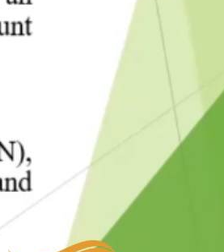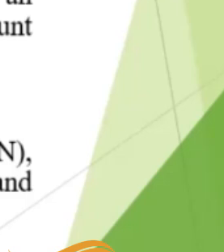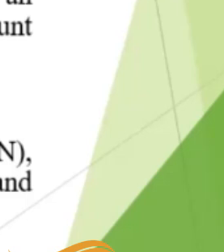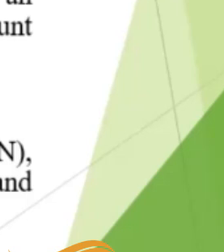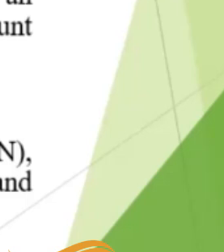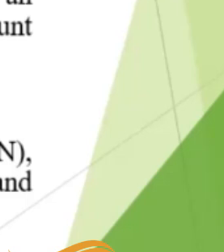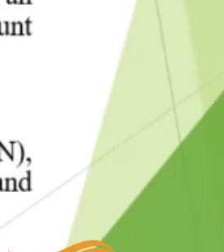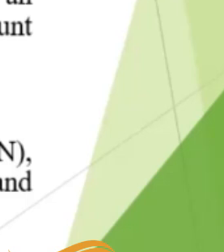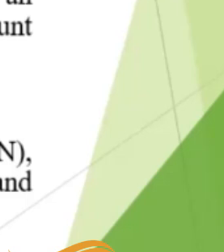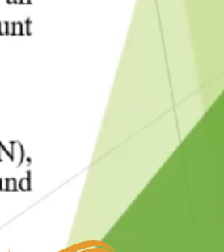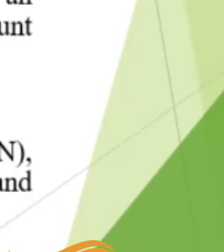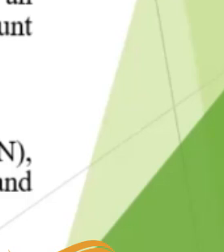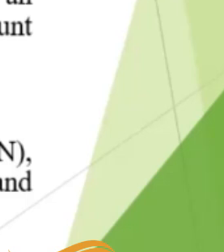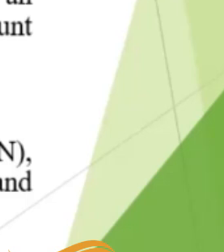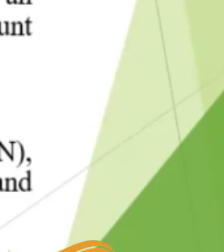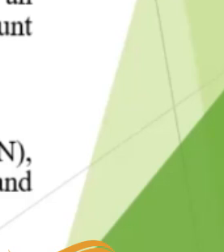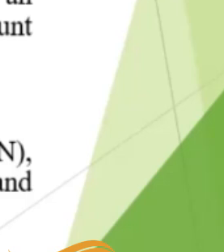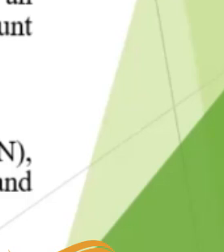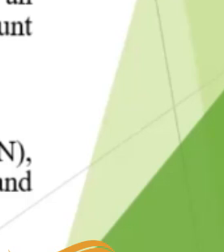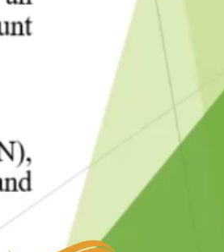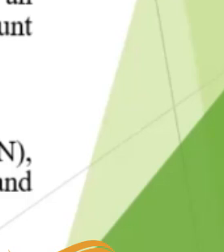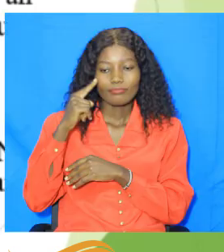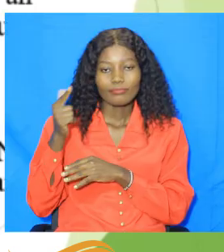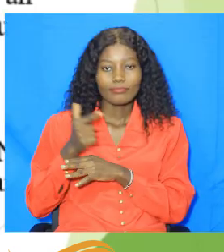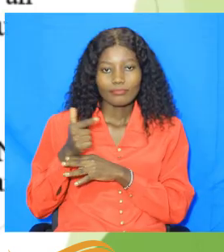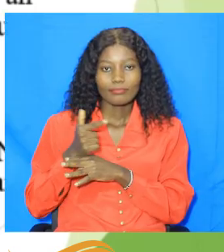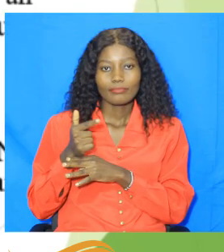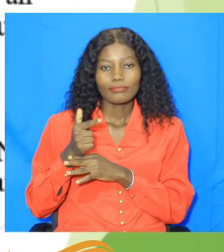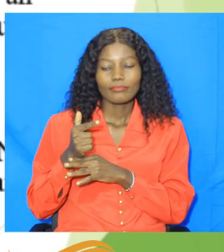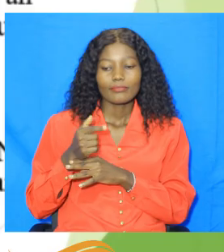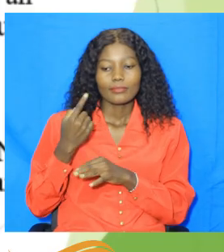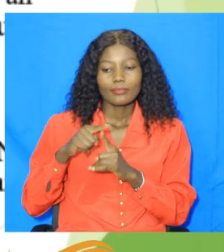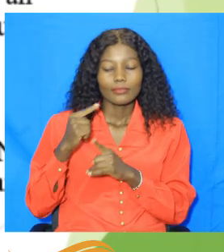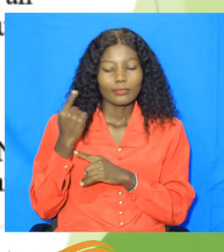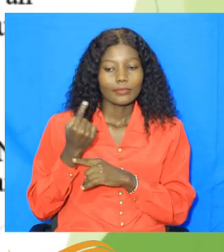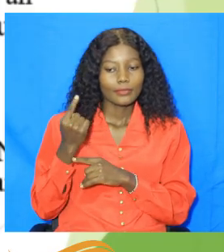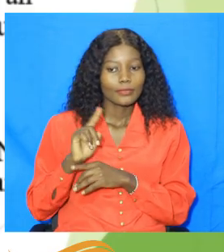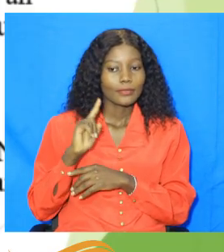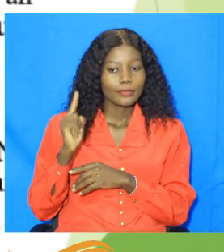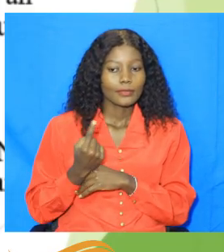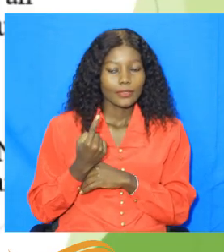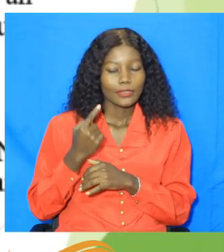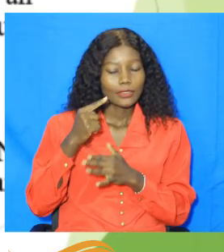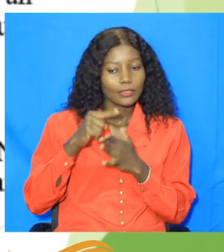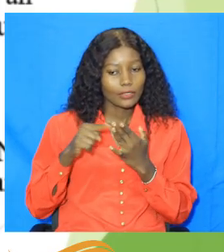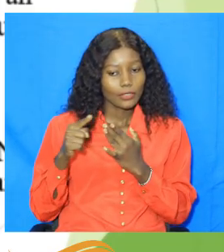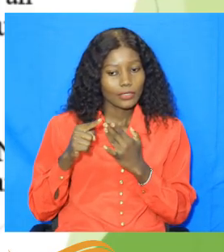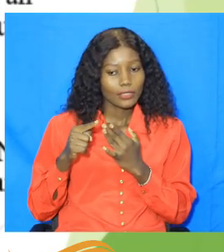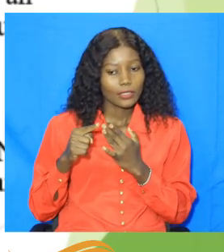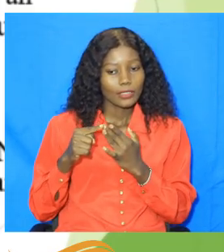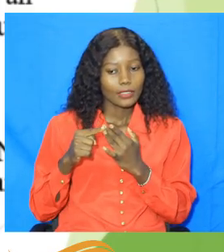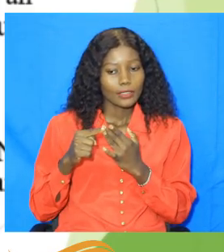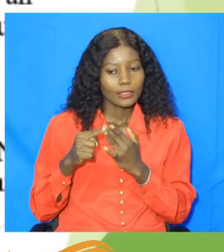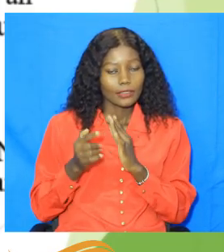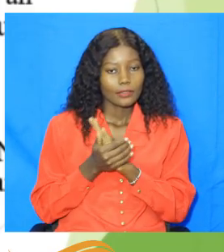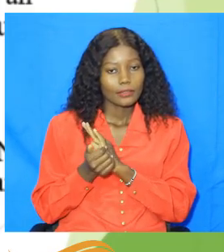has raised a video request. But only the first correctly executed technique of